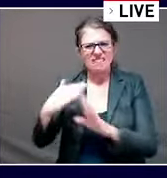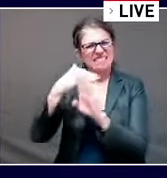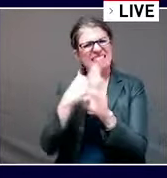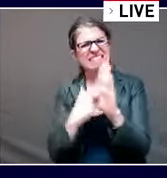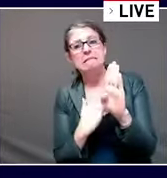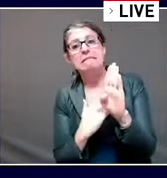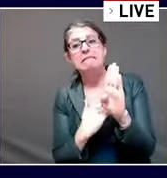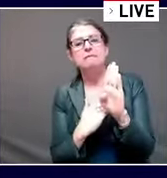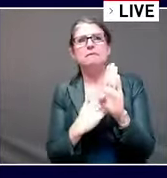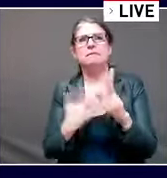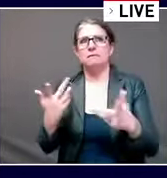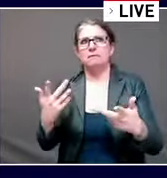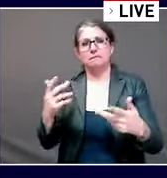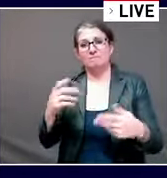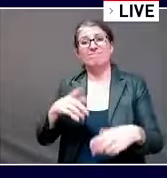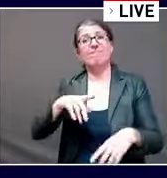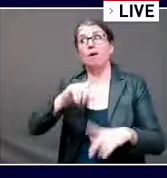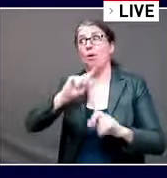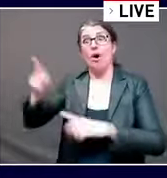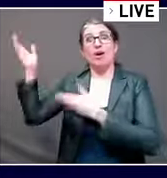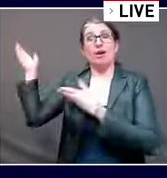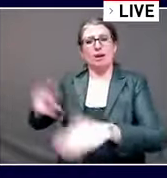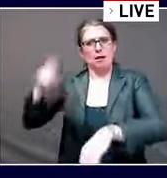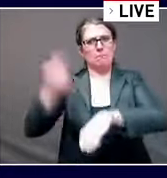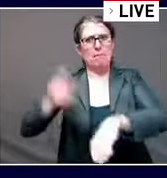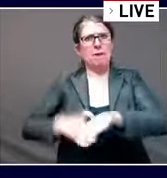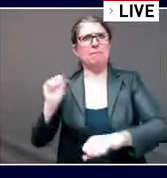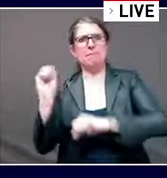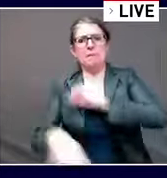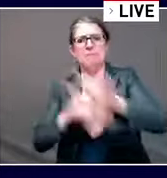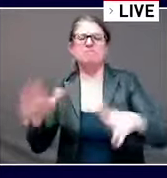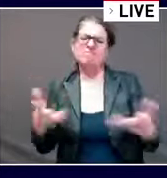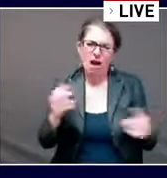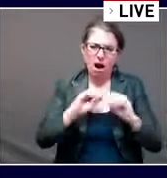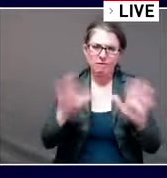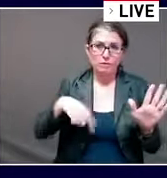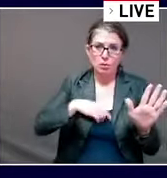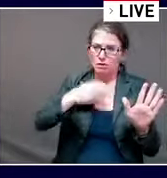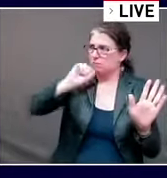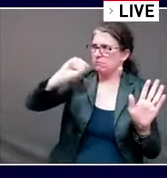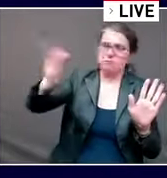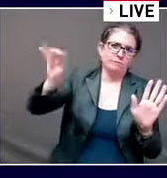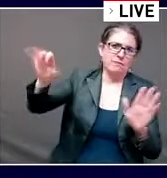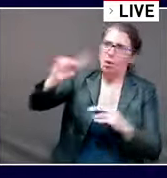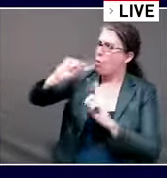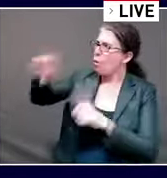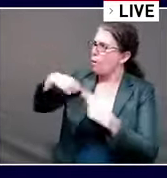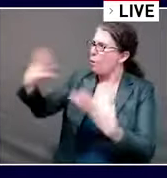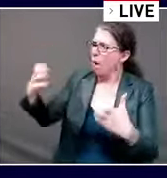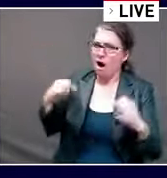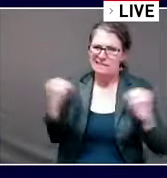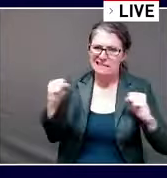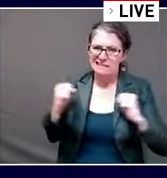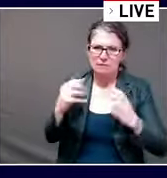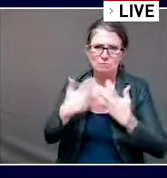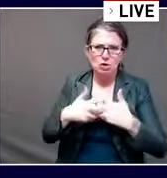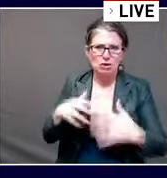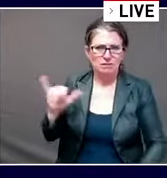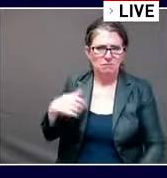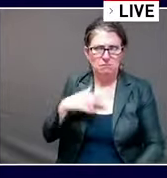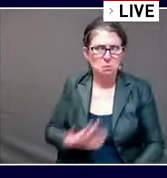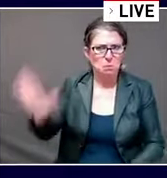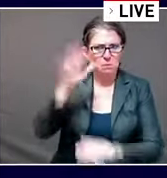require that. This also changes where the vaccine can be used. The Pfizer vaccine is one where,